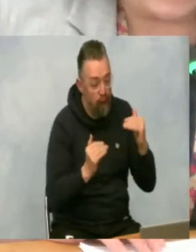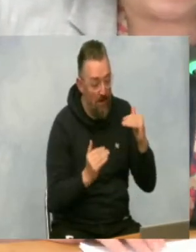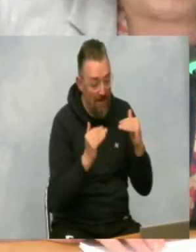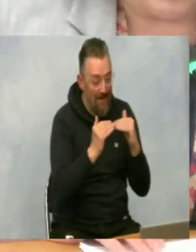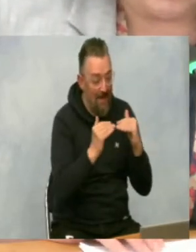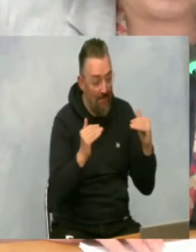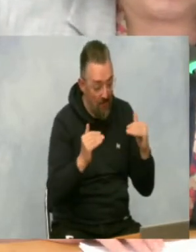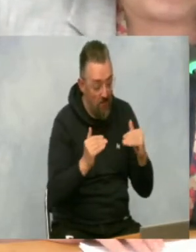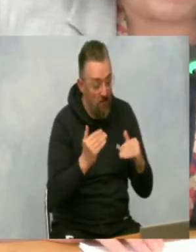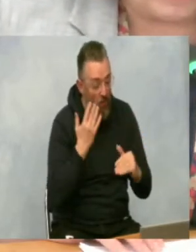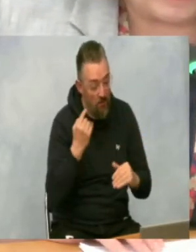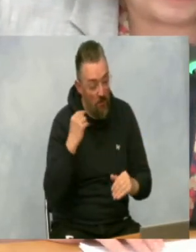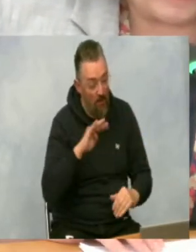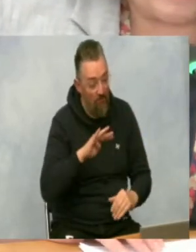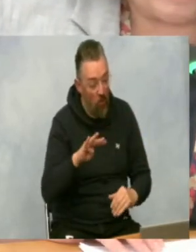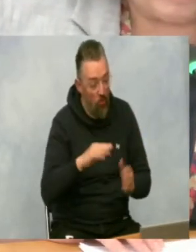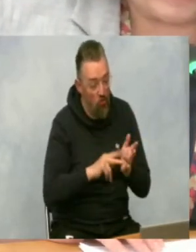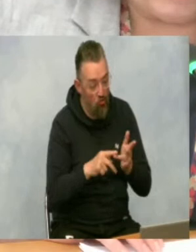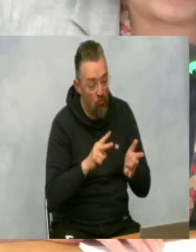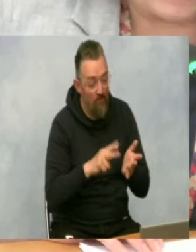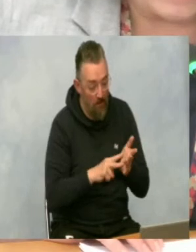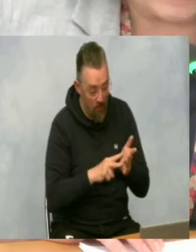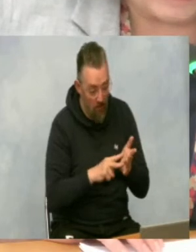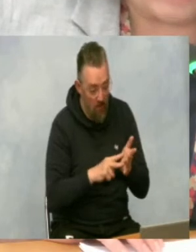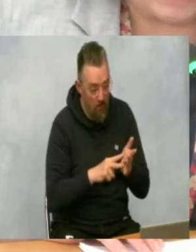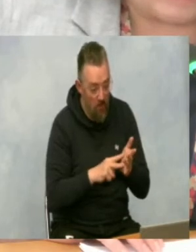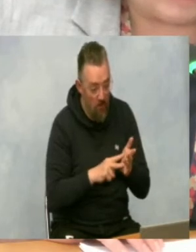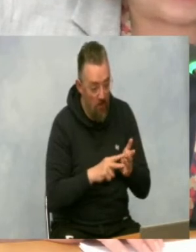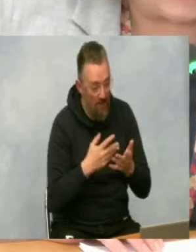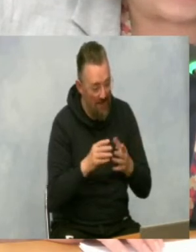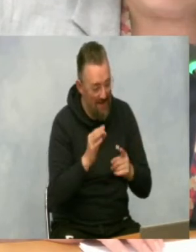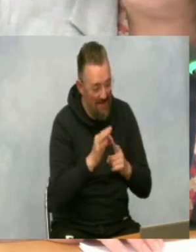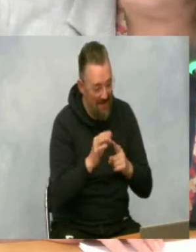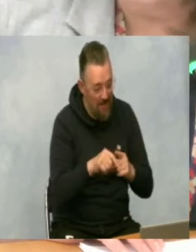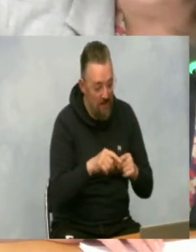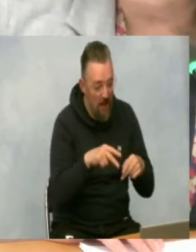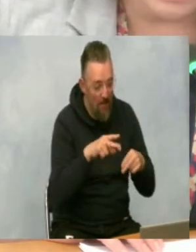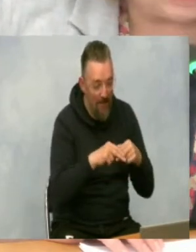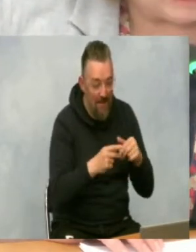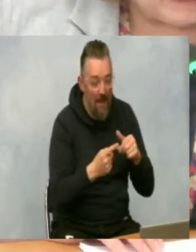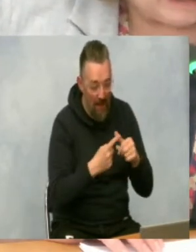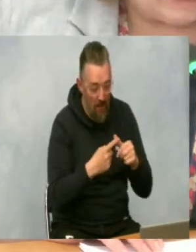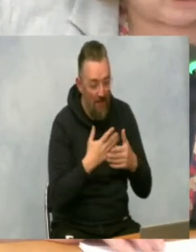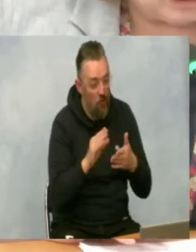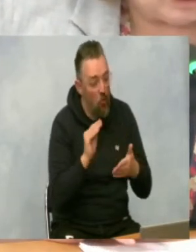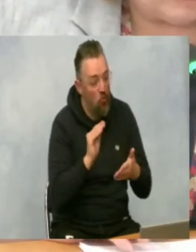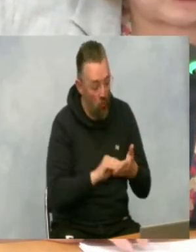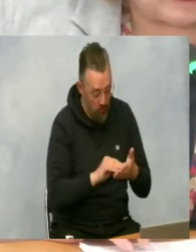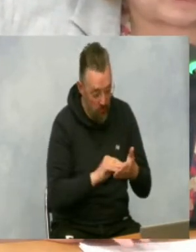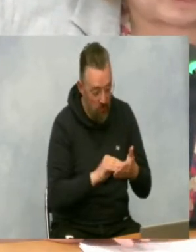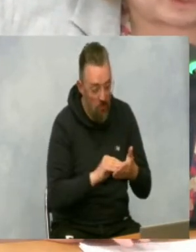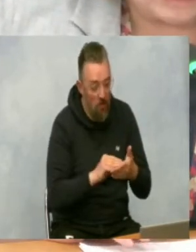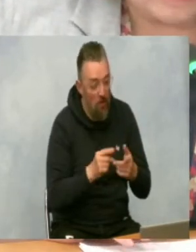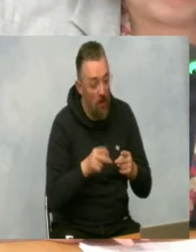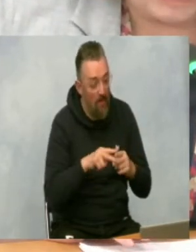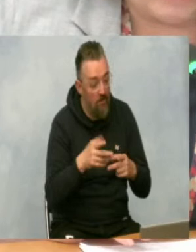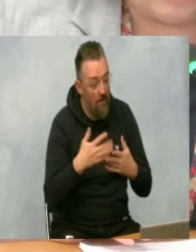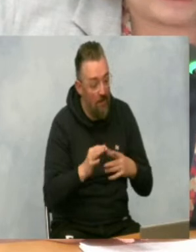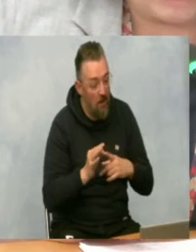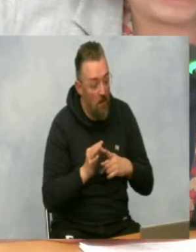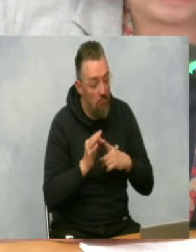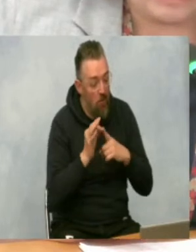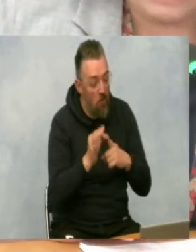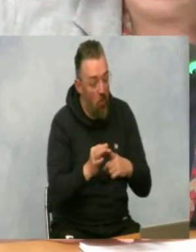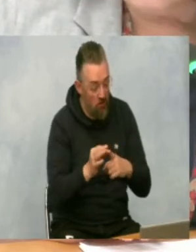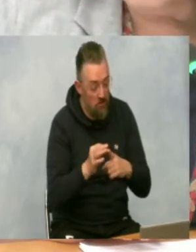as at the 4th of November and as detailed in Appendix A of the report be noted, and also if the proposed budget